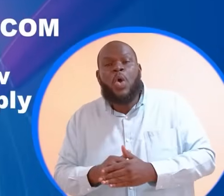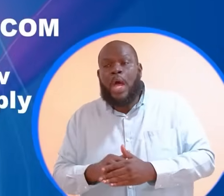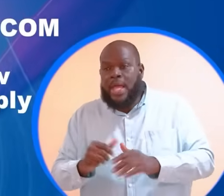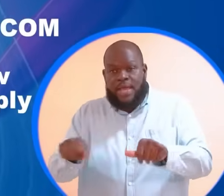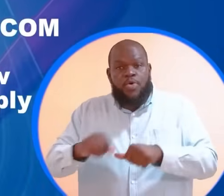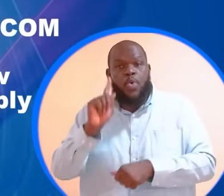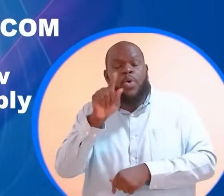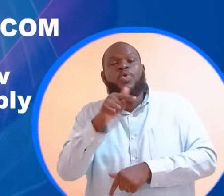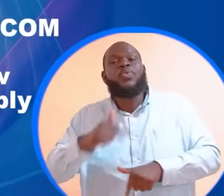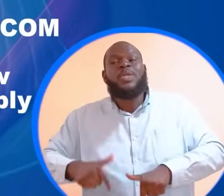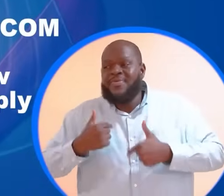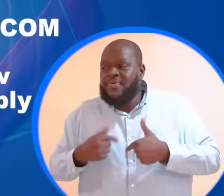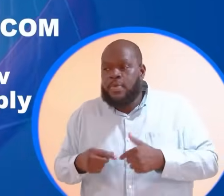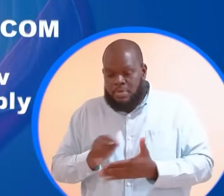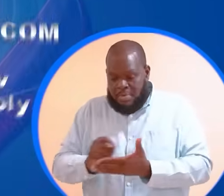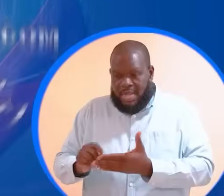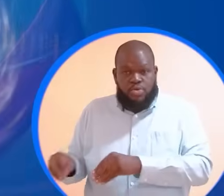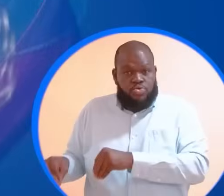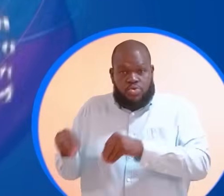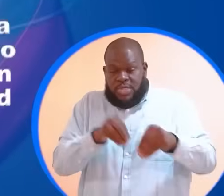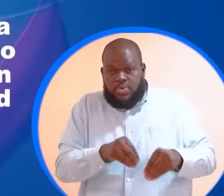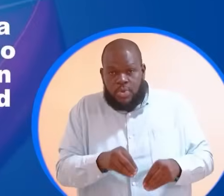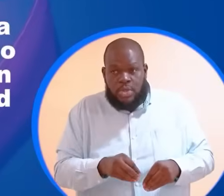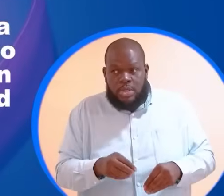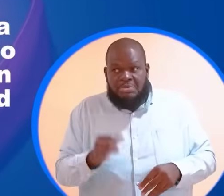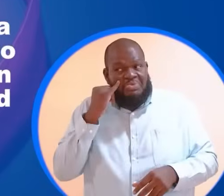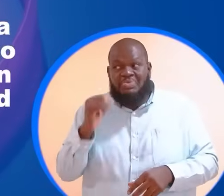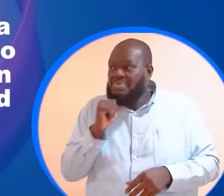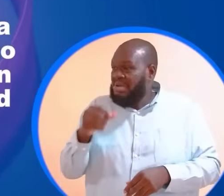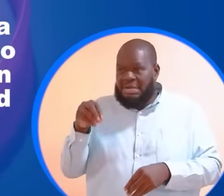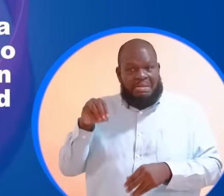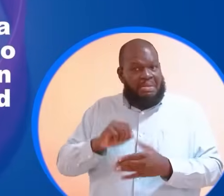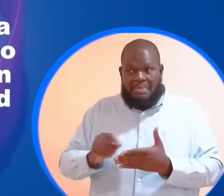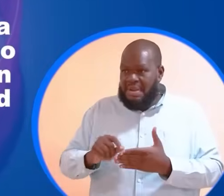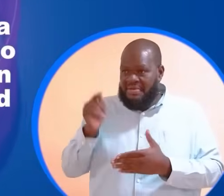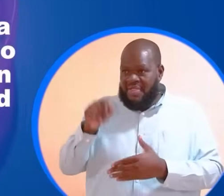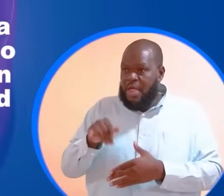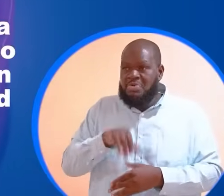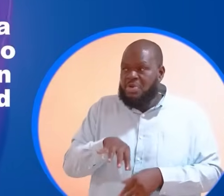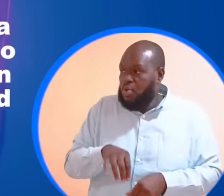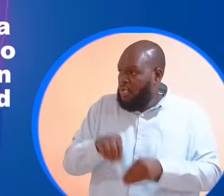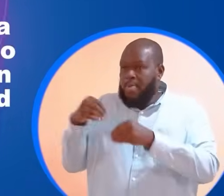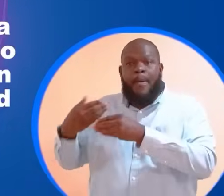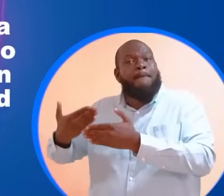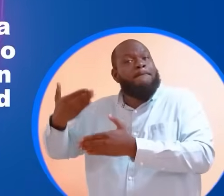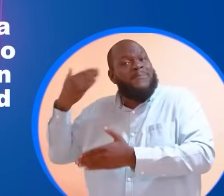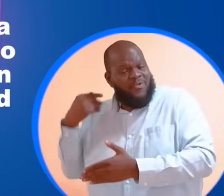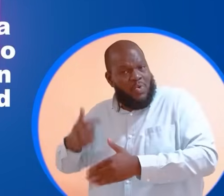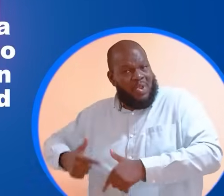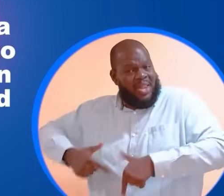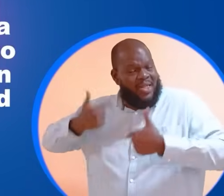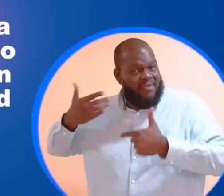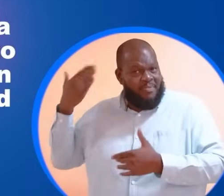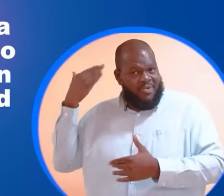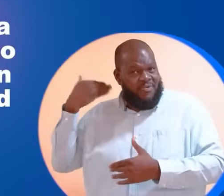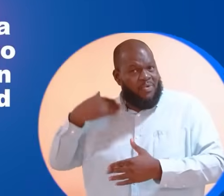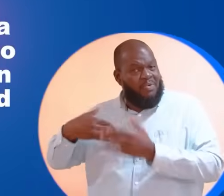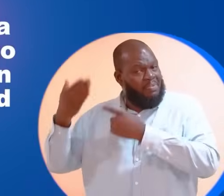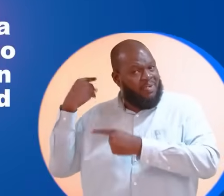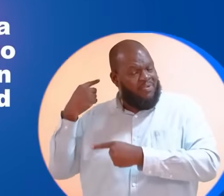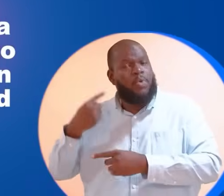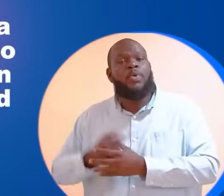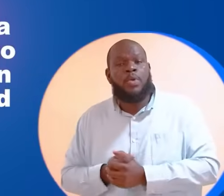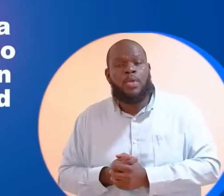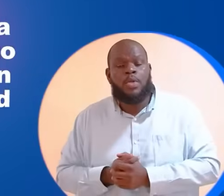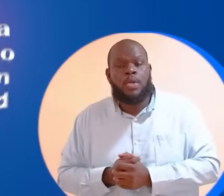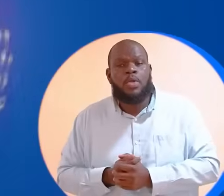area of residence to apply for a transfer. If you do not apply for a transfer, you will have to go to the polling station where you will be listed to vote